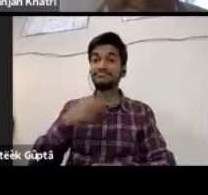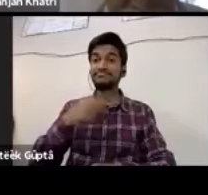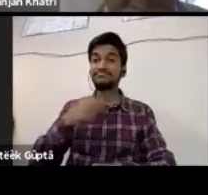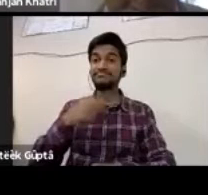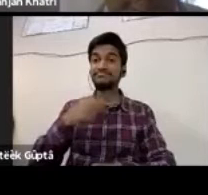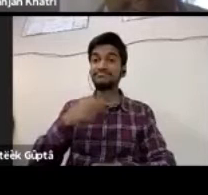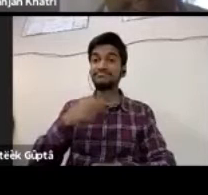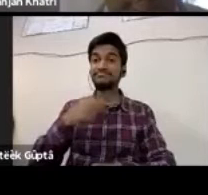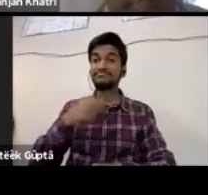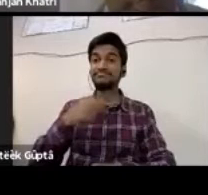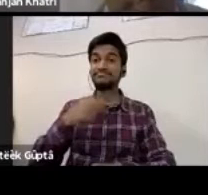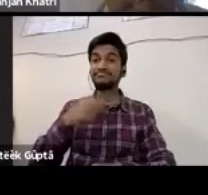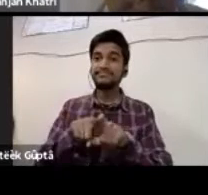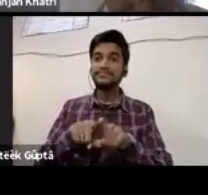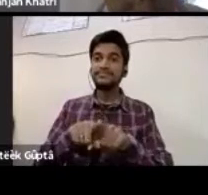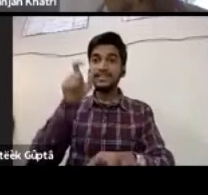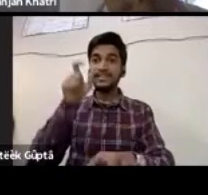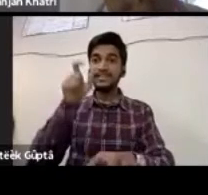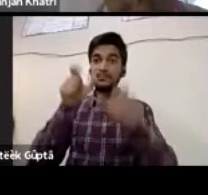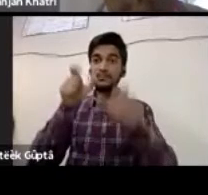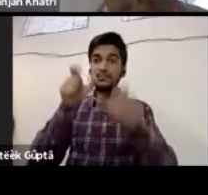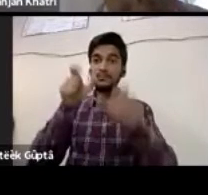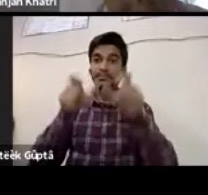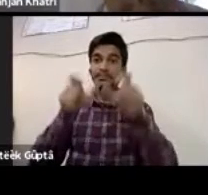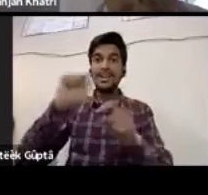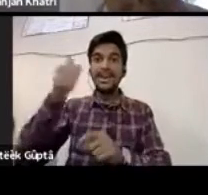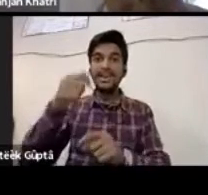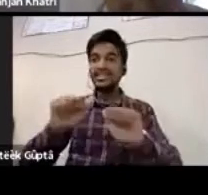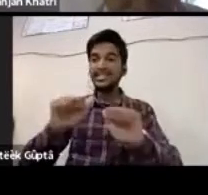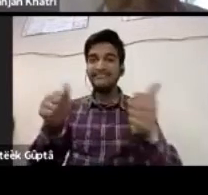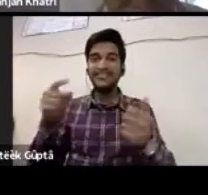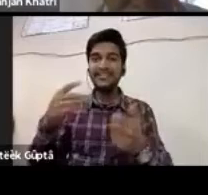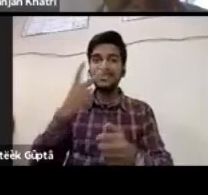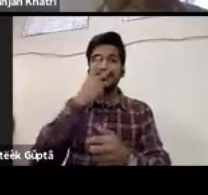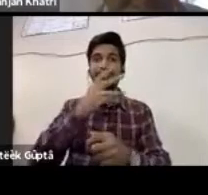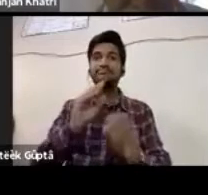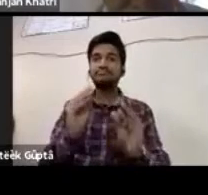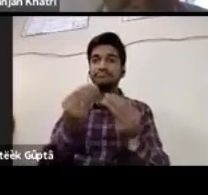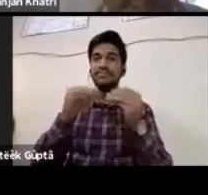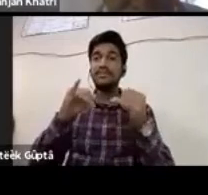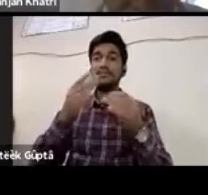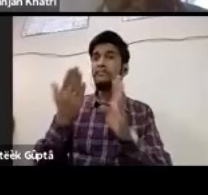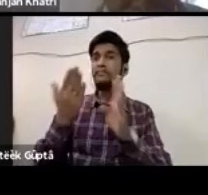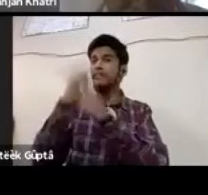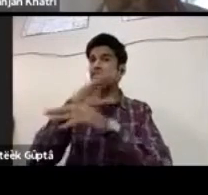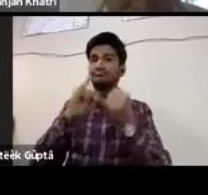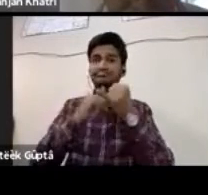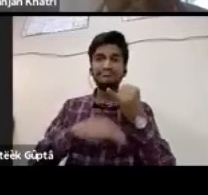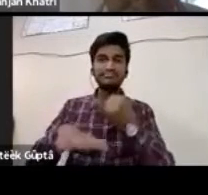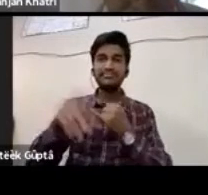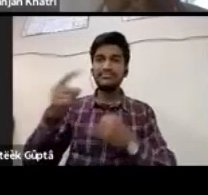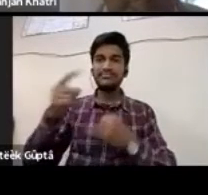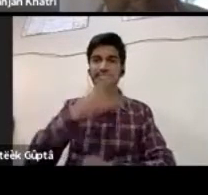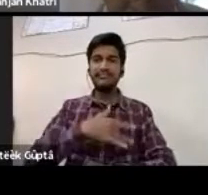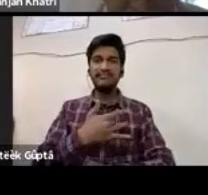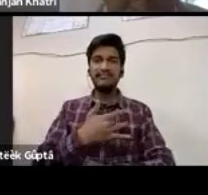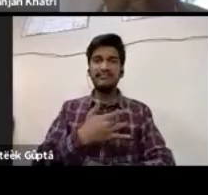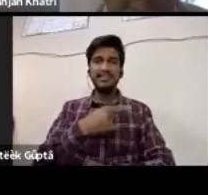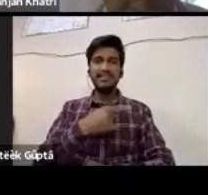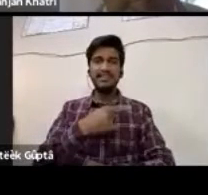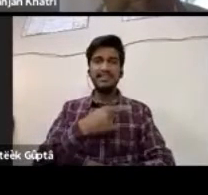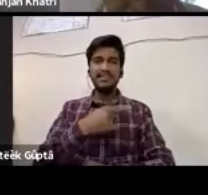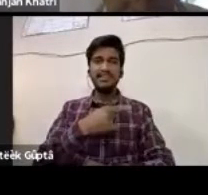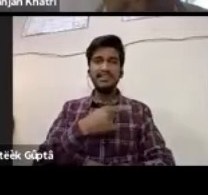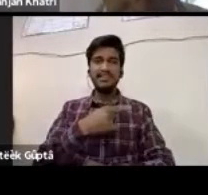people. This is something a society denies even today. There are many persons in the disability community who